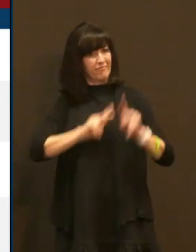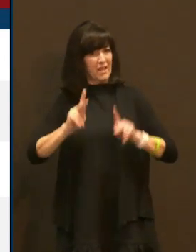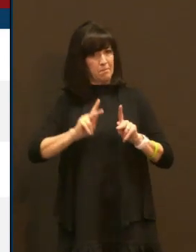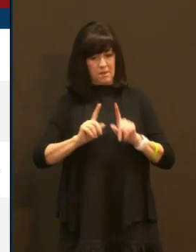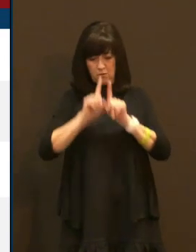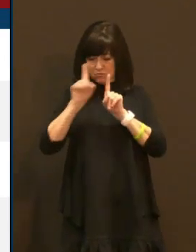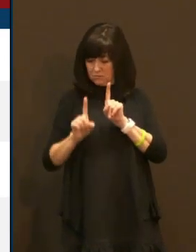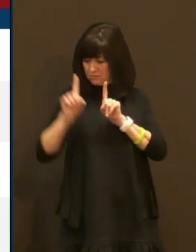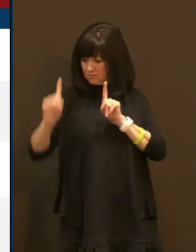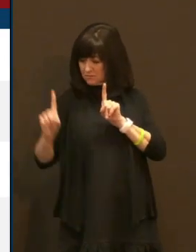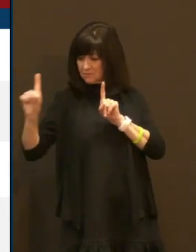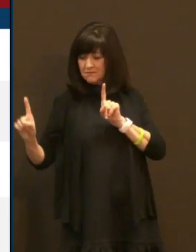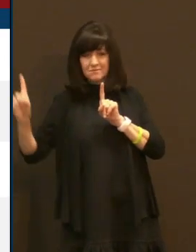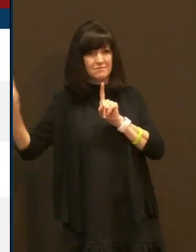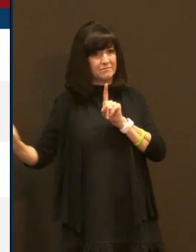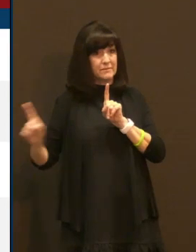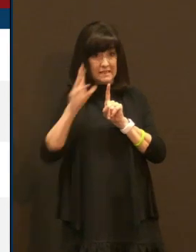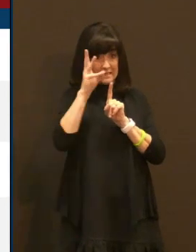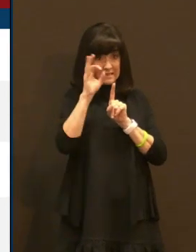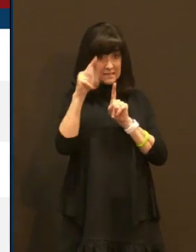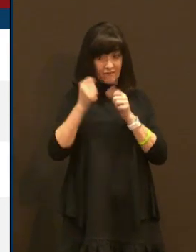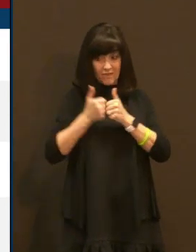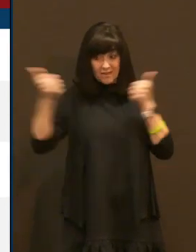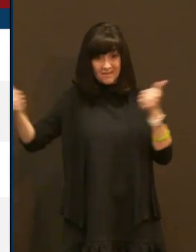the medium category, we consider things like